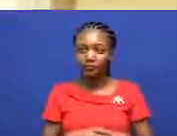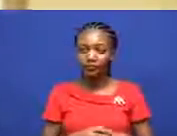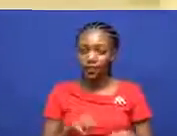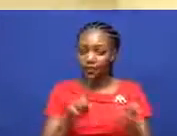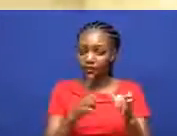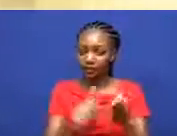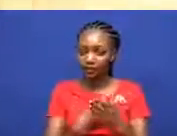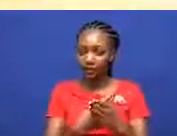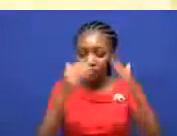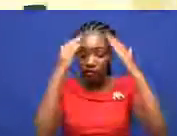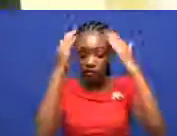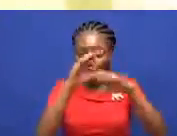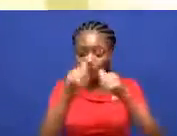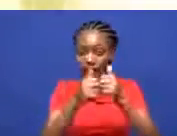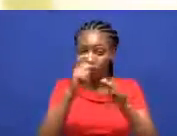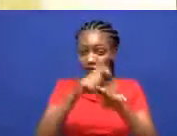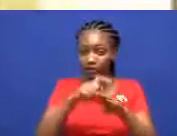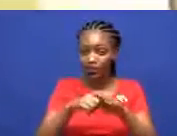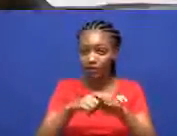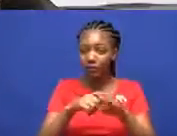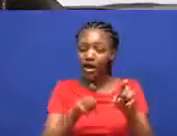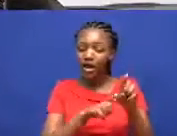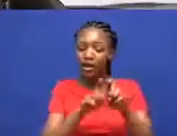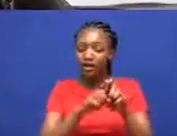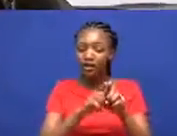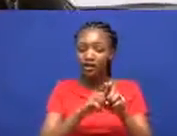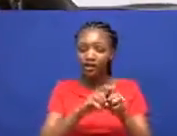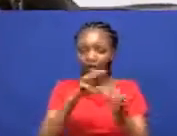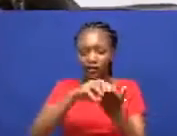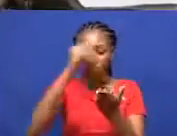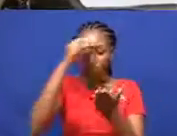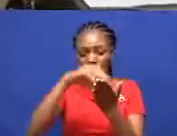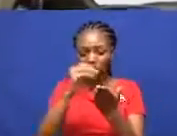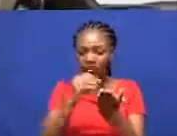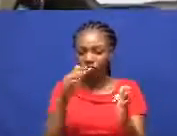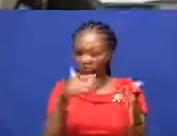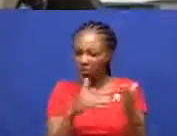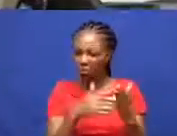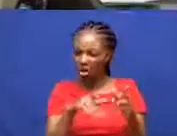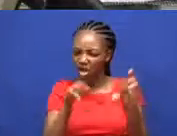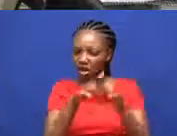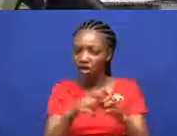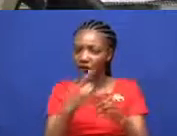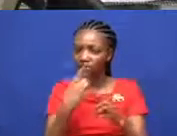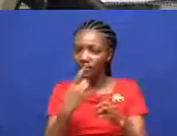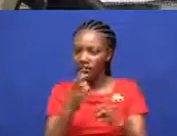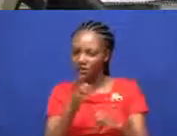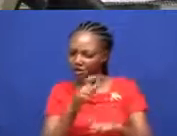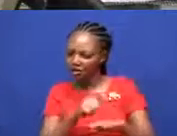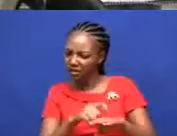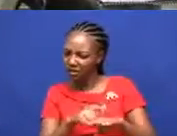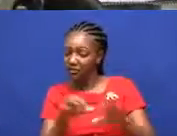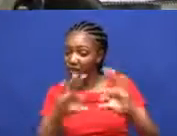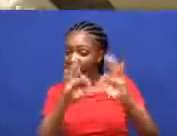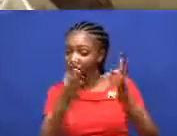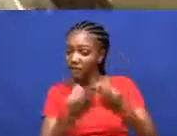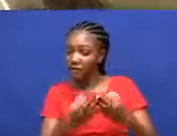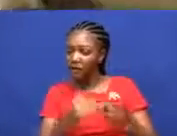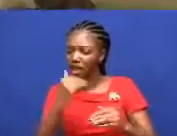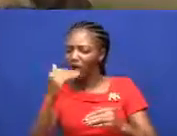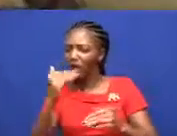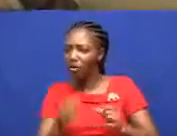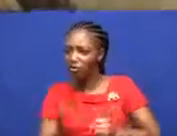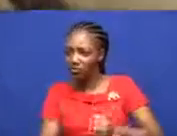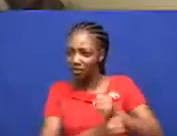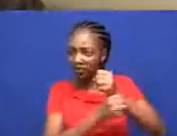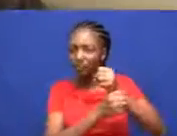looks back at the time her cousin's career first took off. She says amid the tides, the family has stood by their